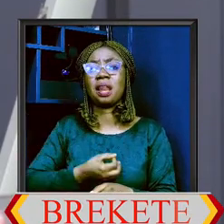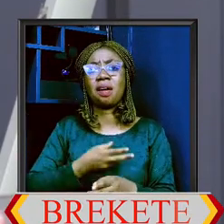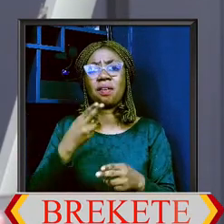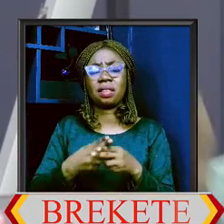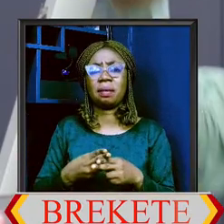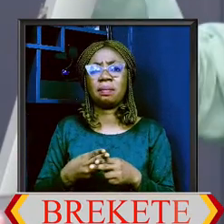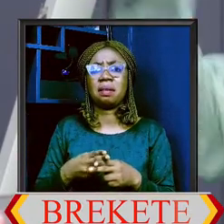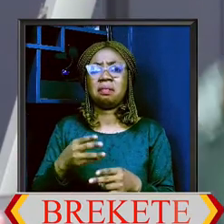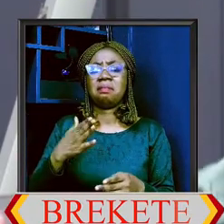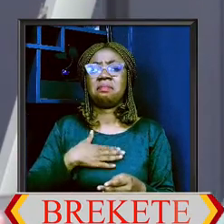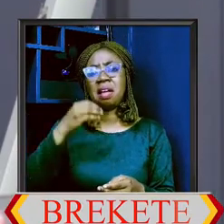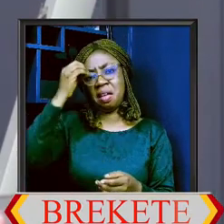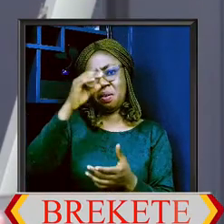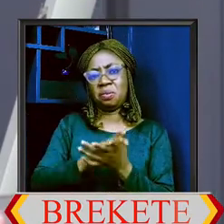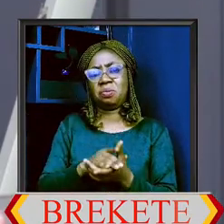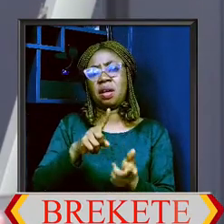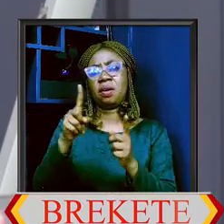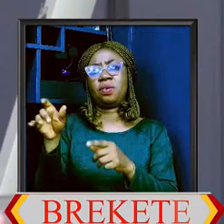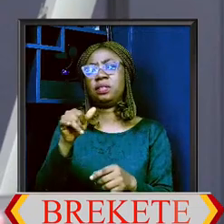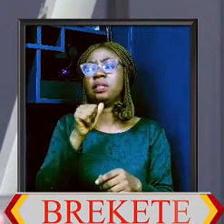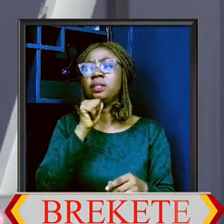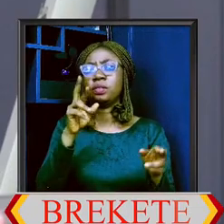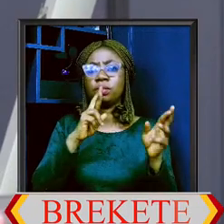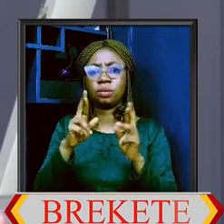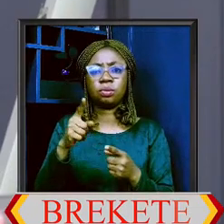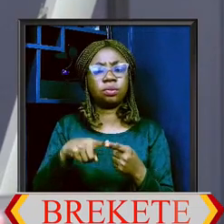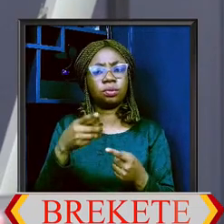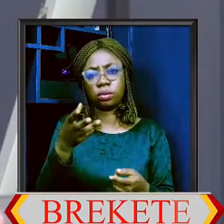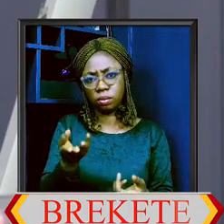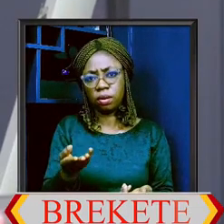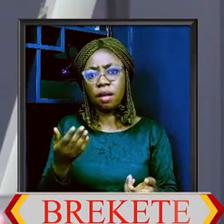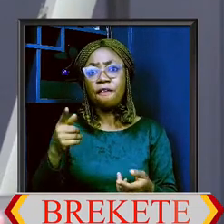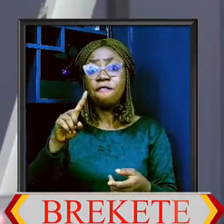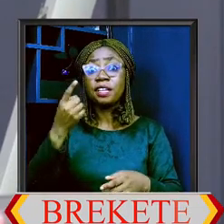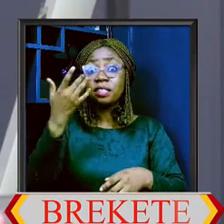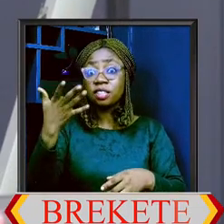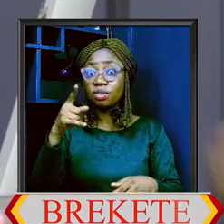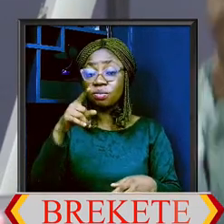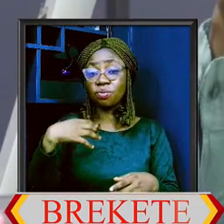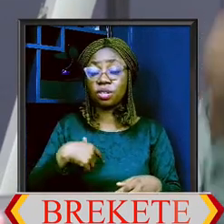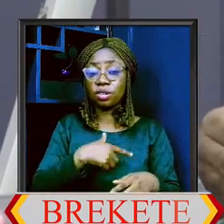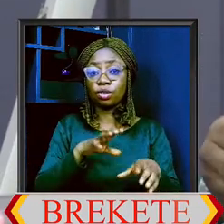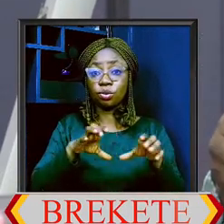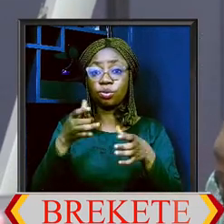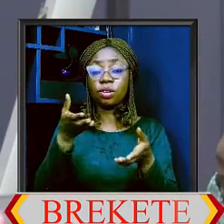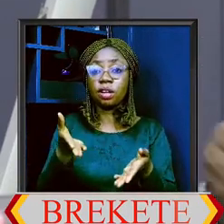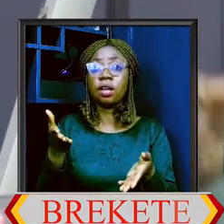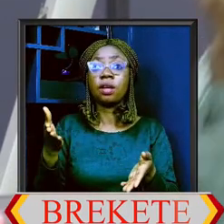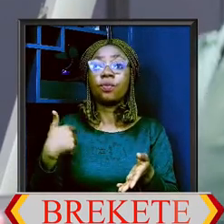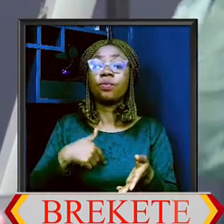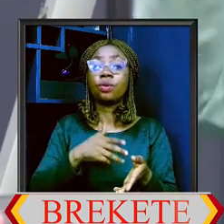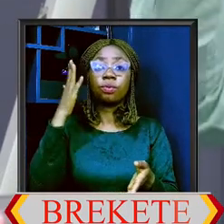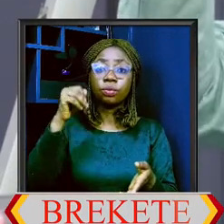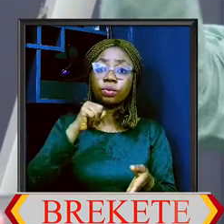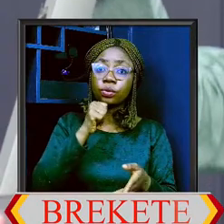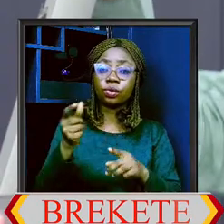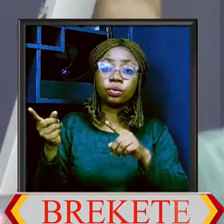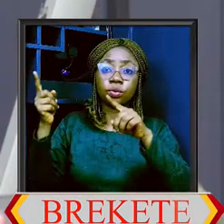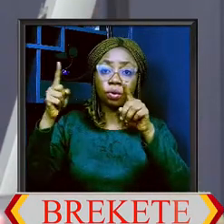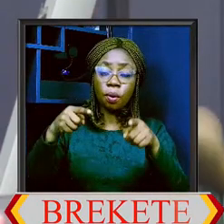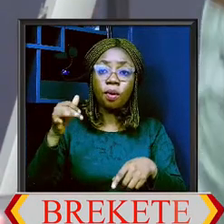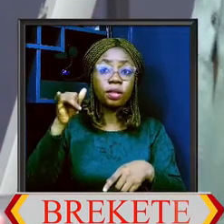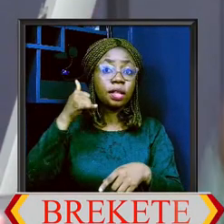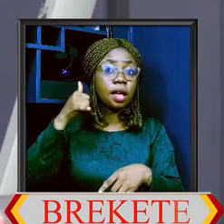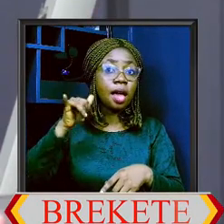name my husband not attend the first thing we they do here if if you carry complaint come we not go come on air we go call the